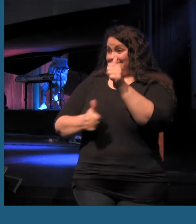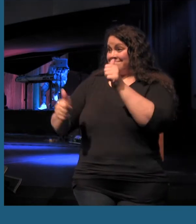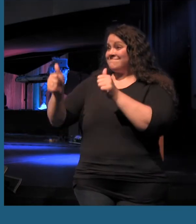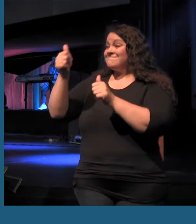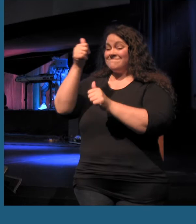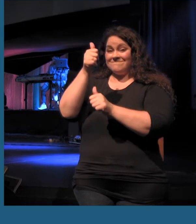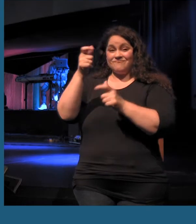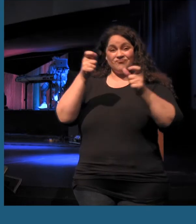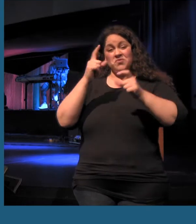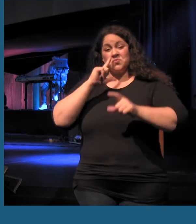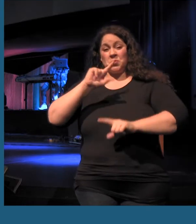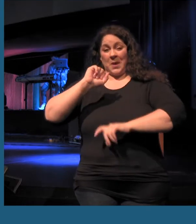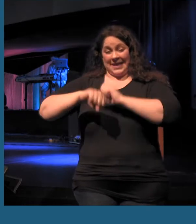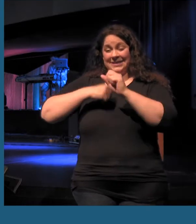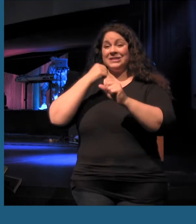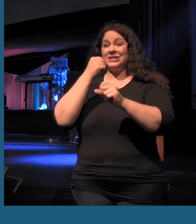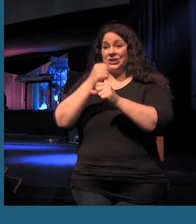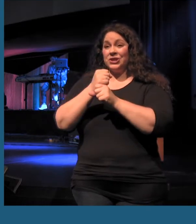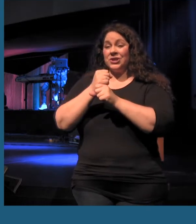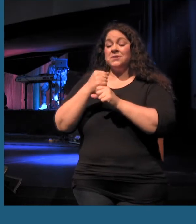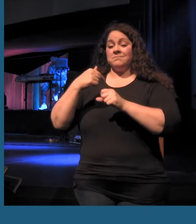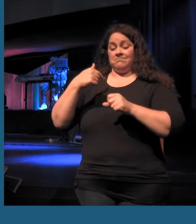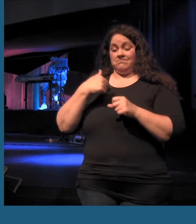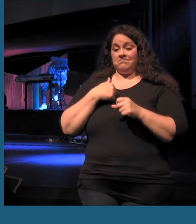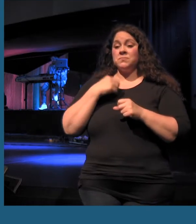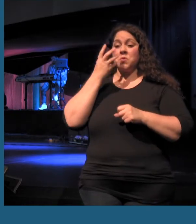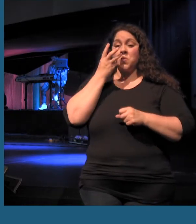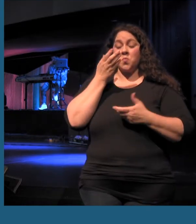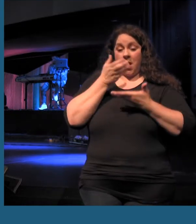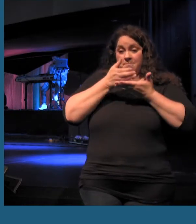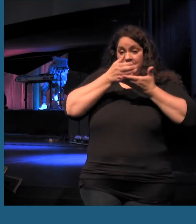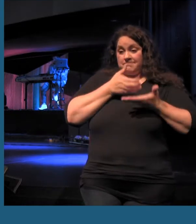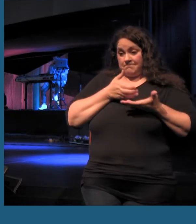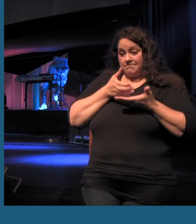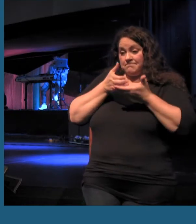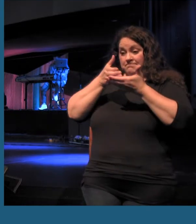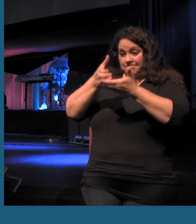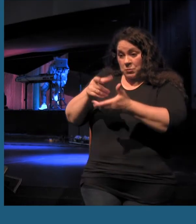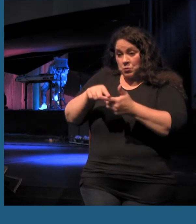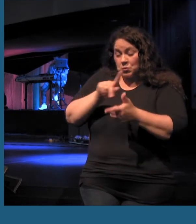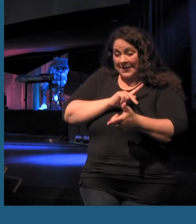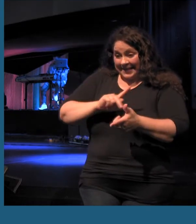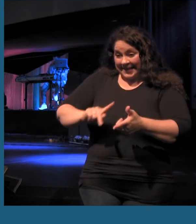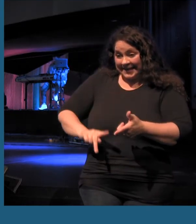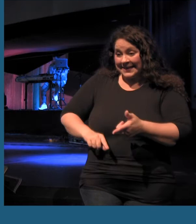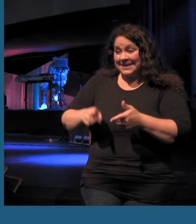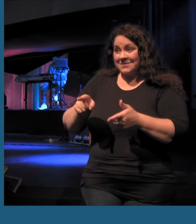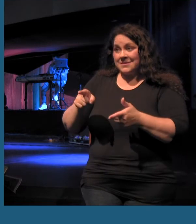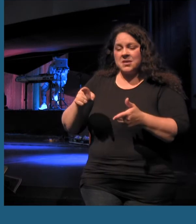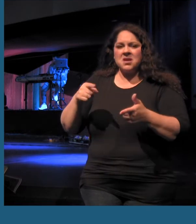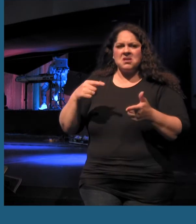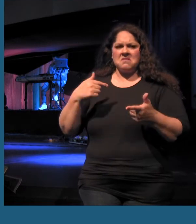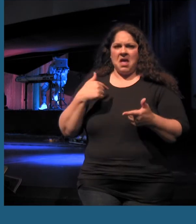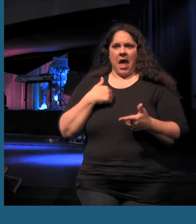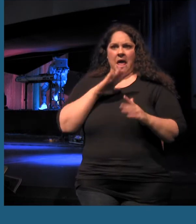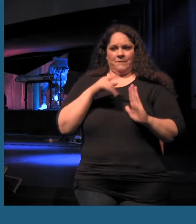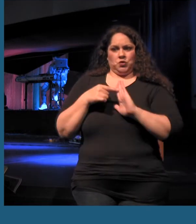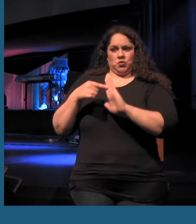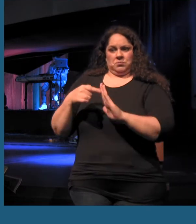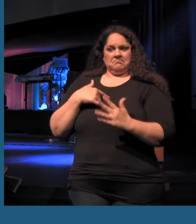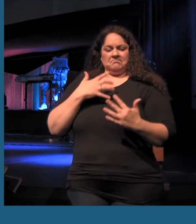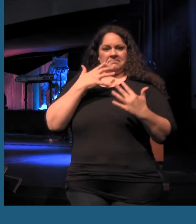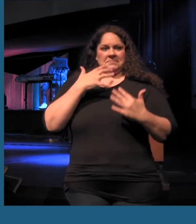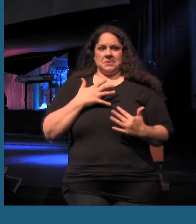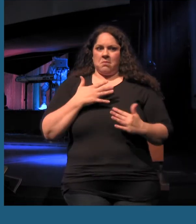when wine was brought for him, I took the wine and gave it to the king. I had not been sad in his presence